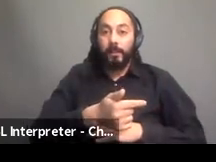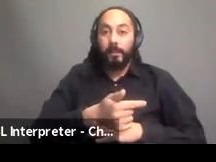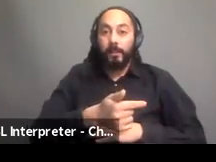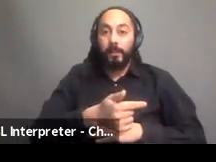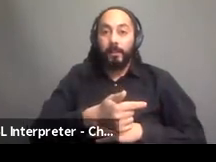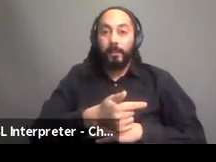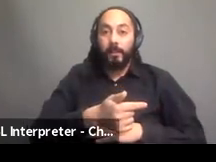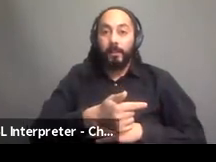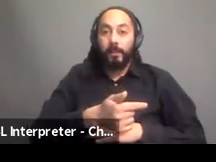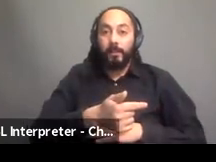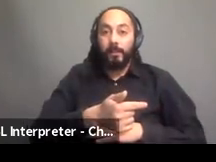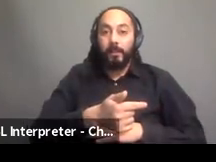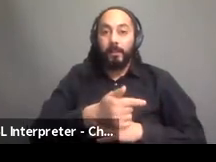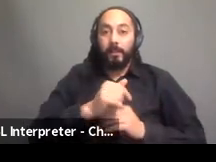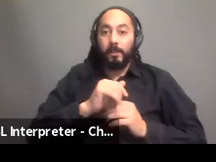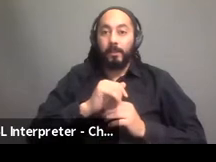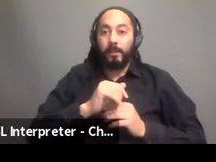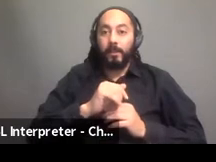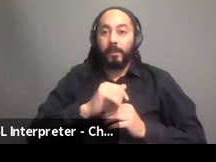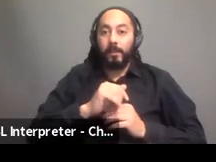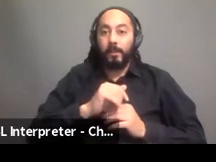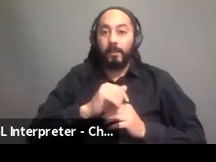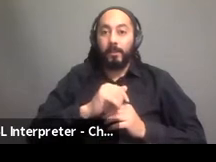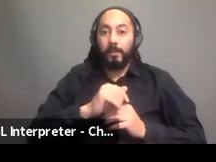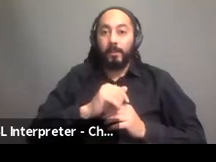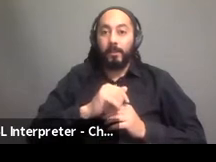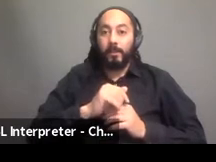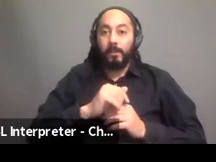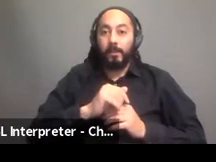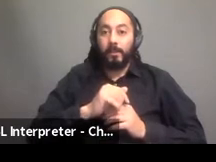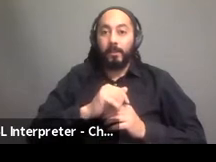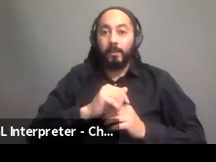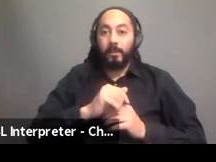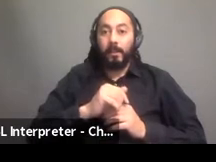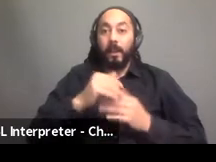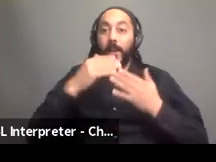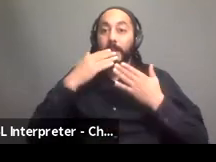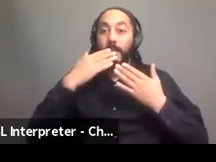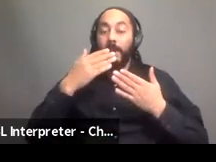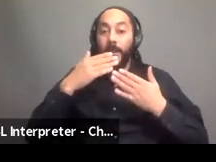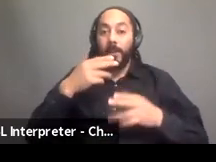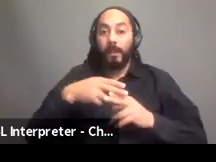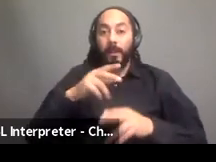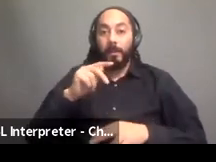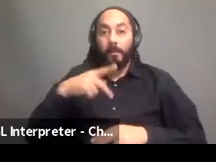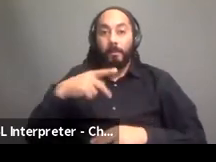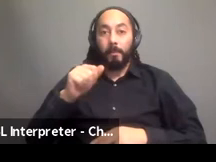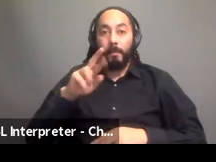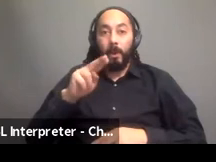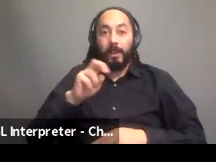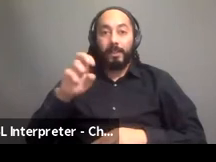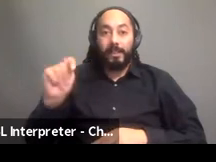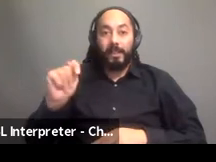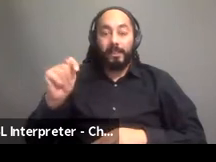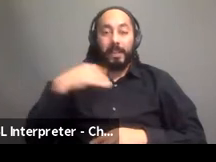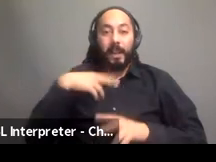the language acknowledgement. Thank you so much, Daisha and everyone else. So my name is Parneet. I'm one of the panelists